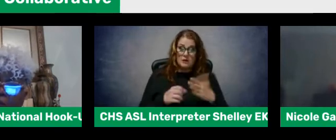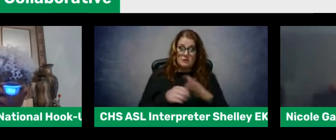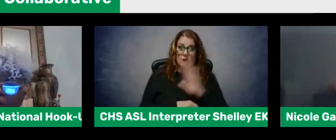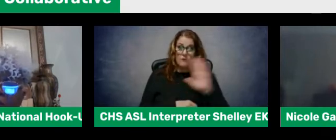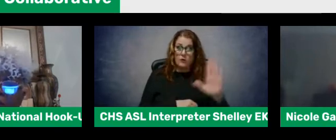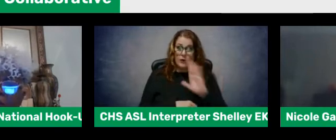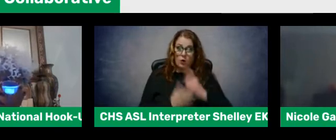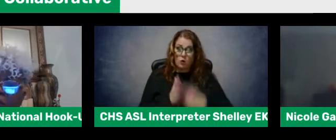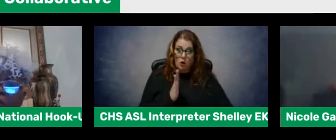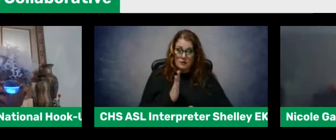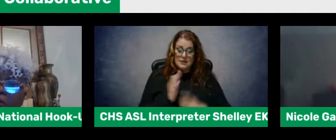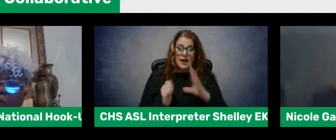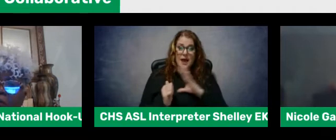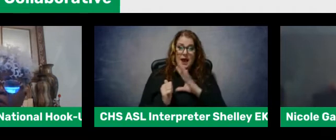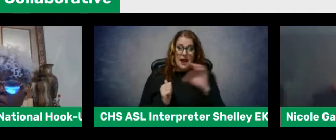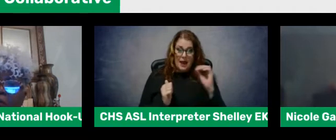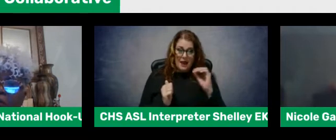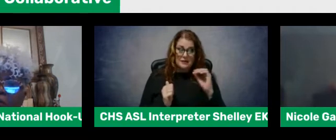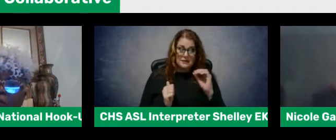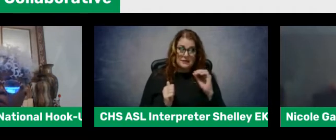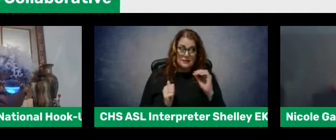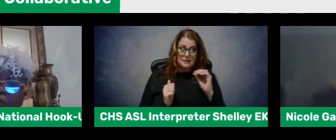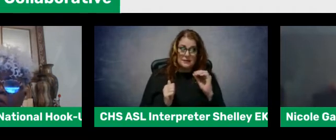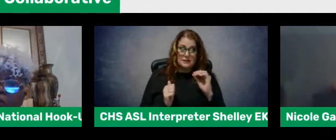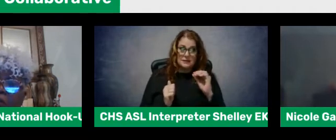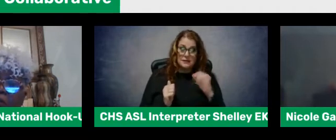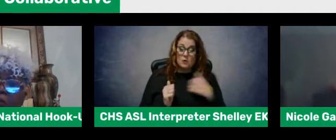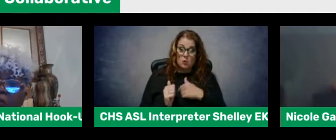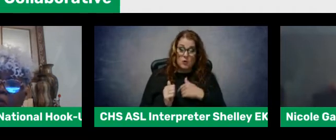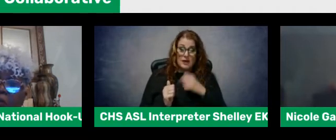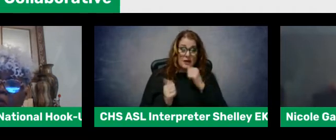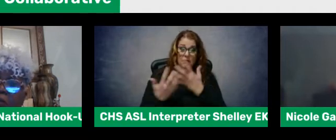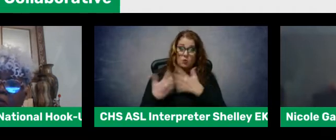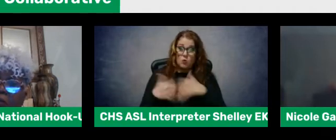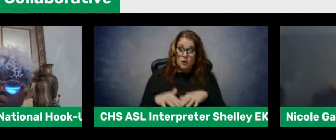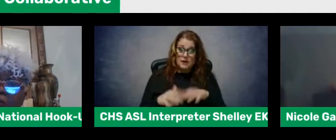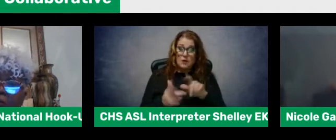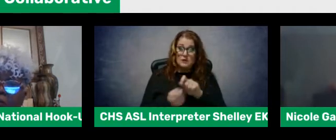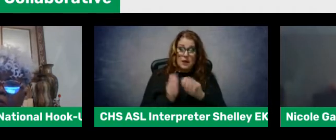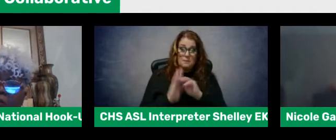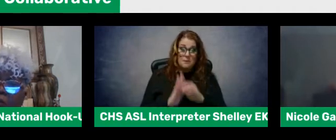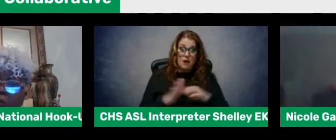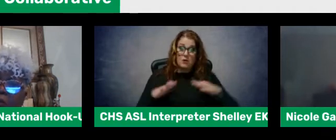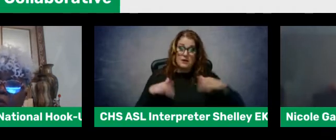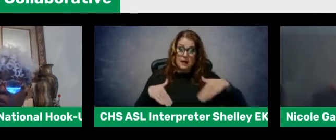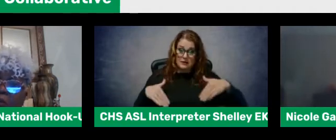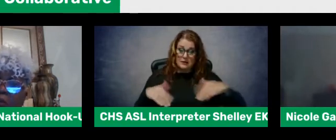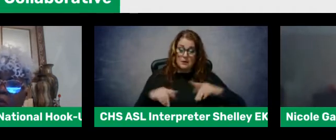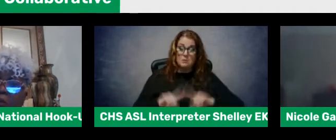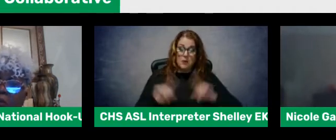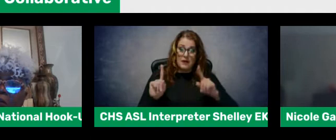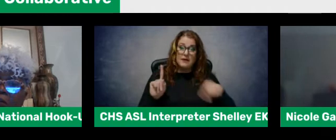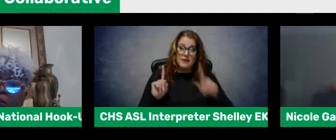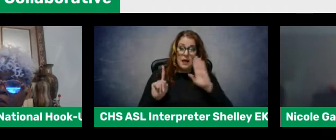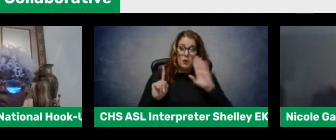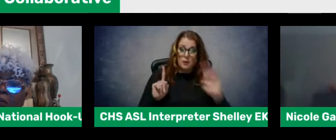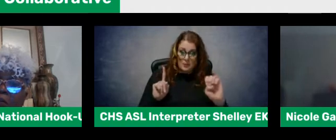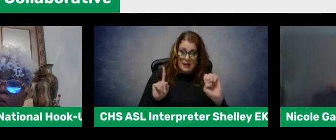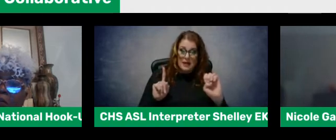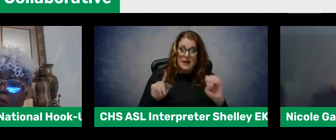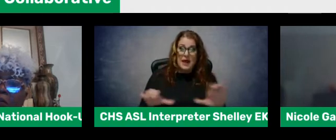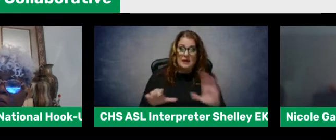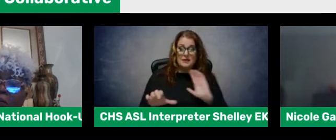cost. And we haven't worked out that exact model yet, but they will be acting as